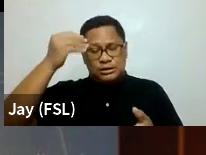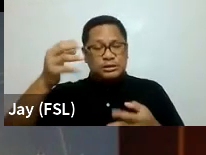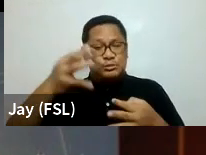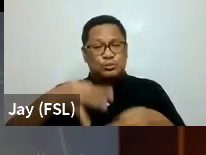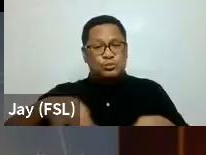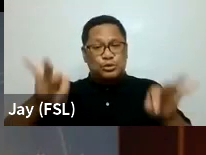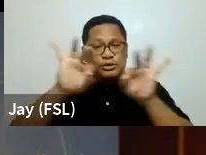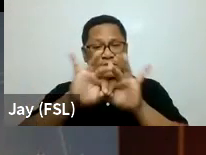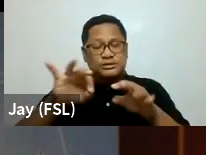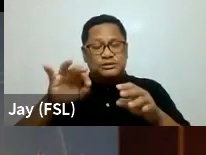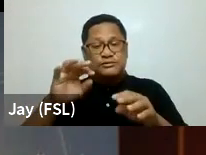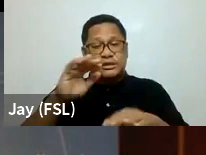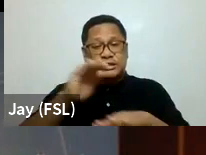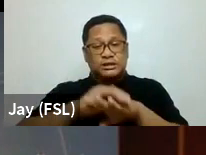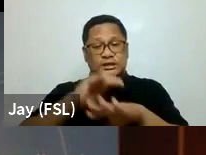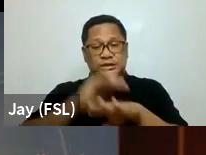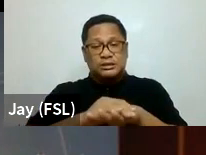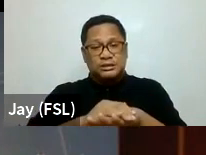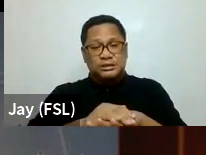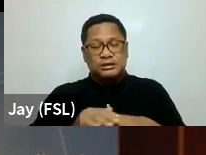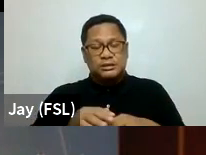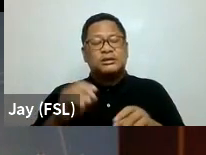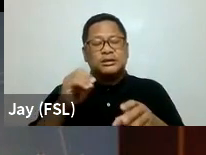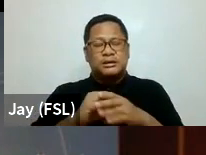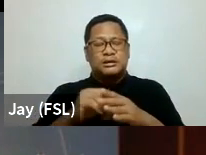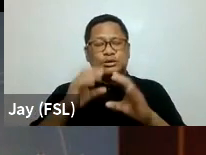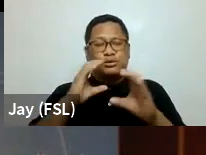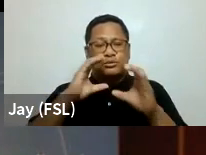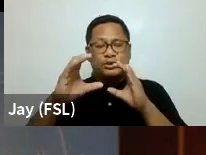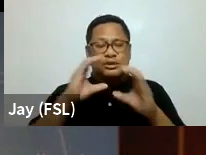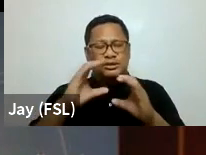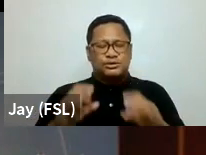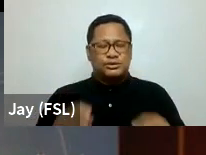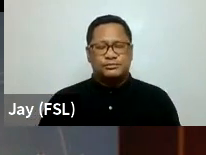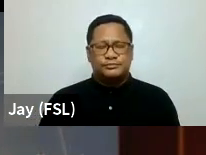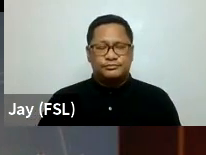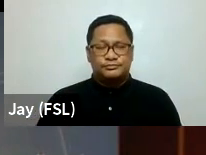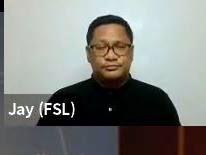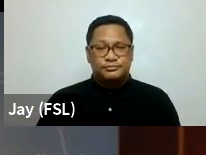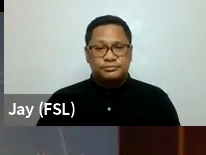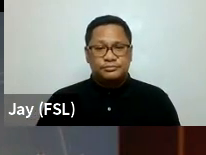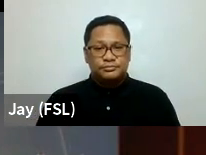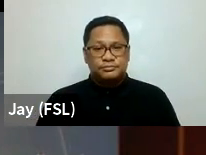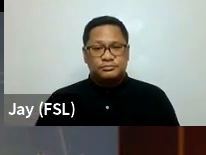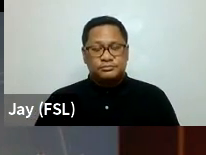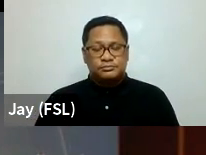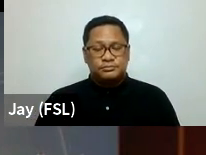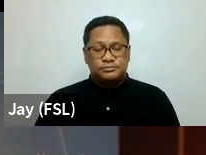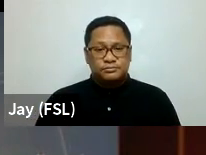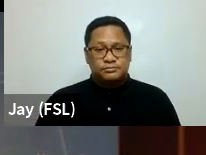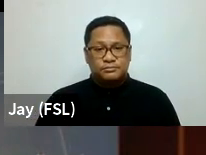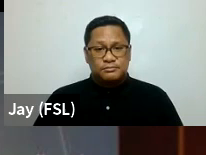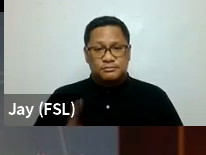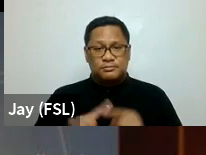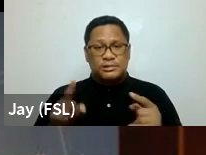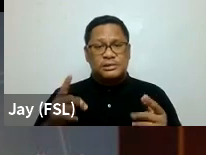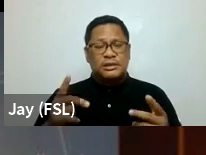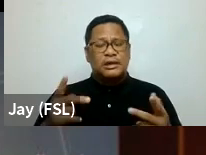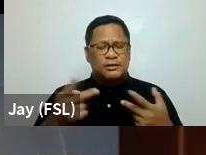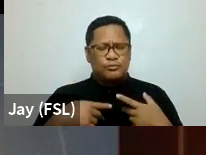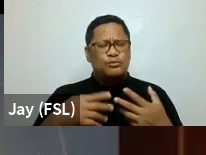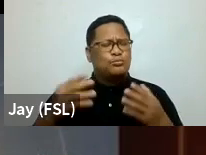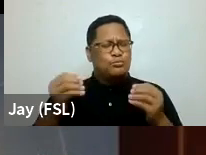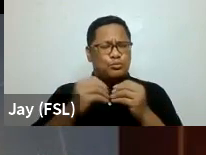of English communication. It's time Philippines, but if we want to have a greater